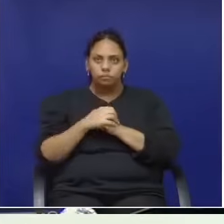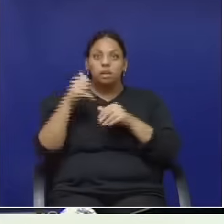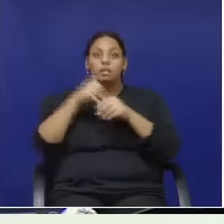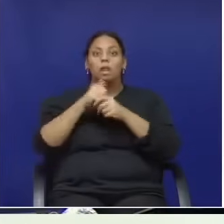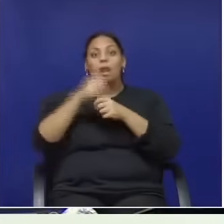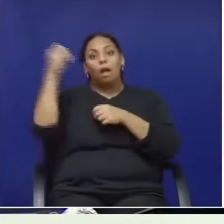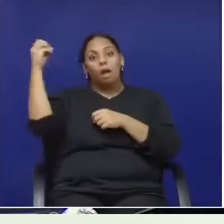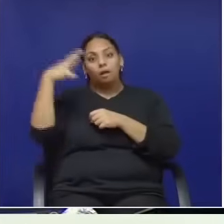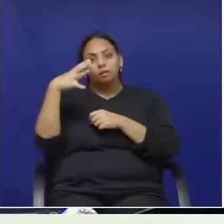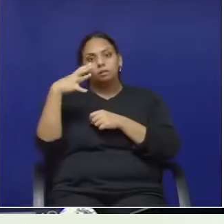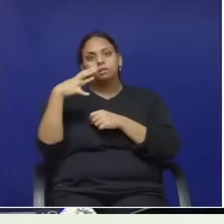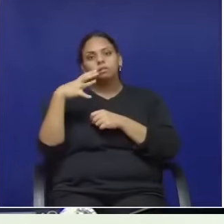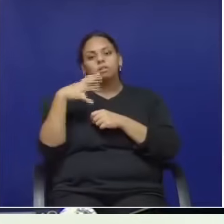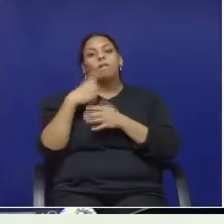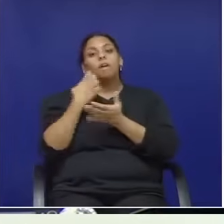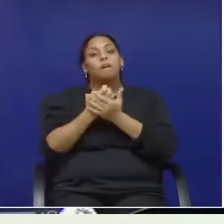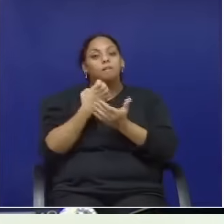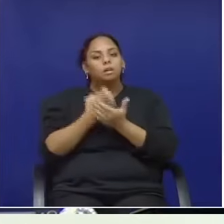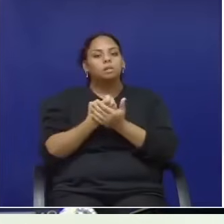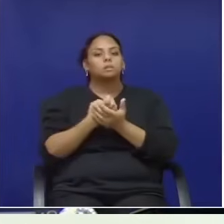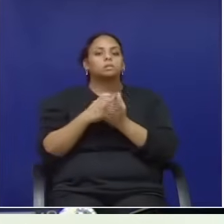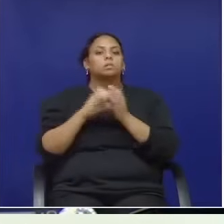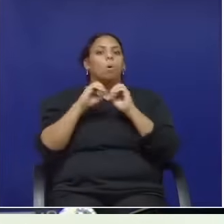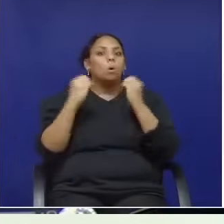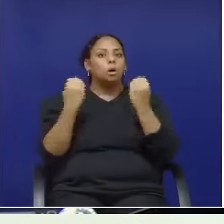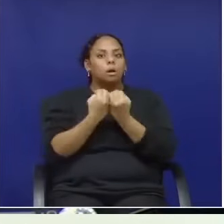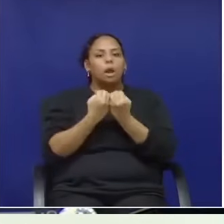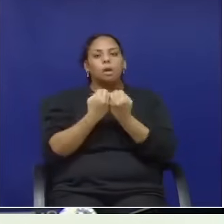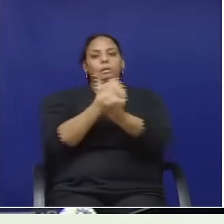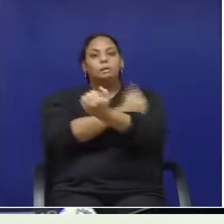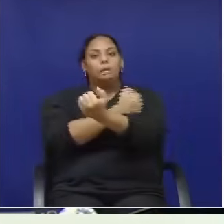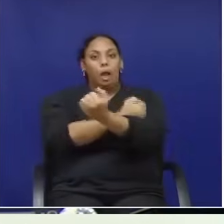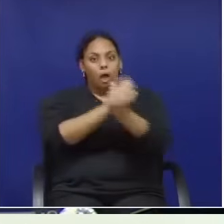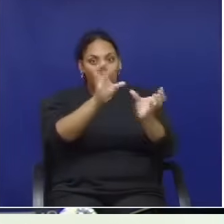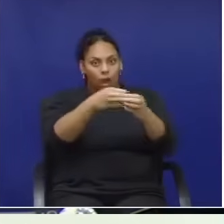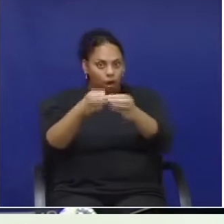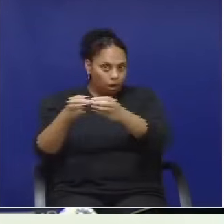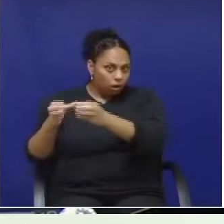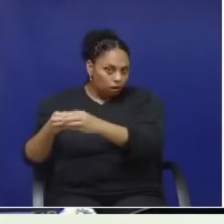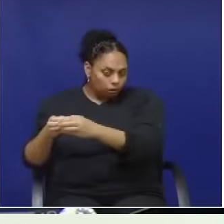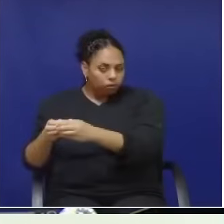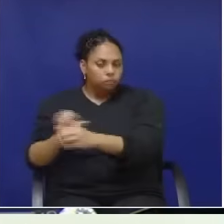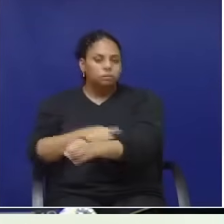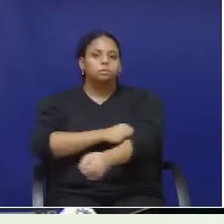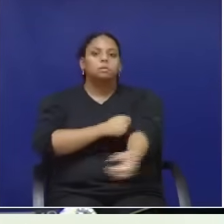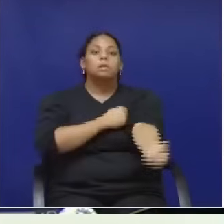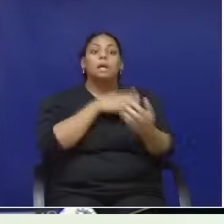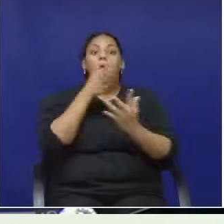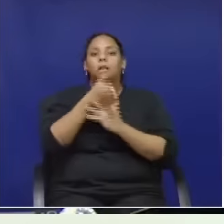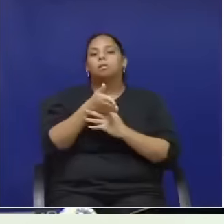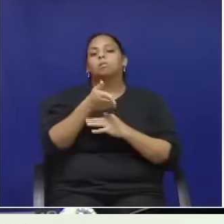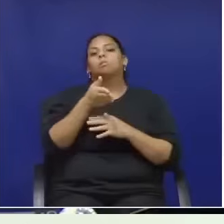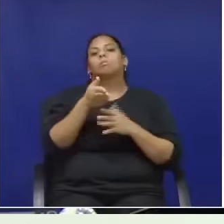light of the evidence that organized drug syndicates exploit vulnerable communities through